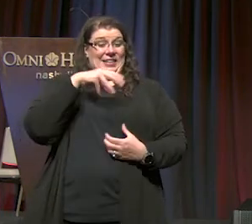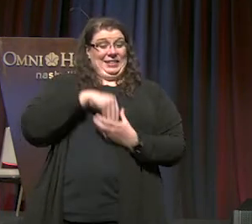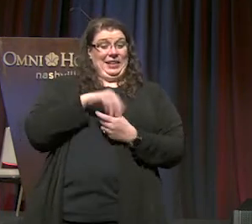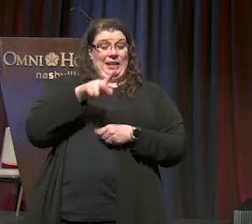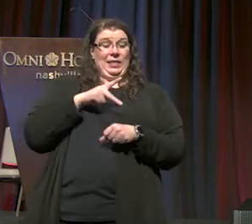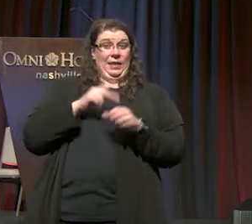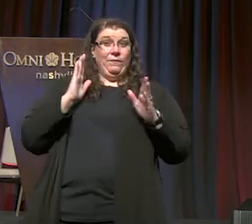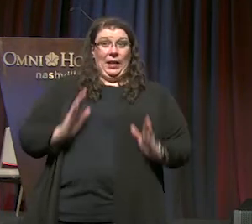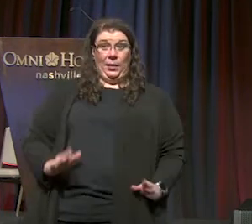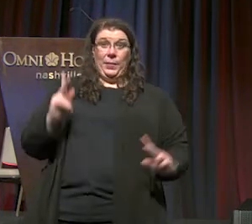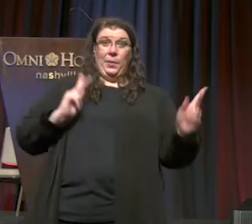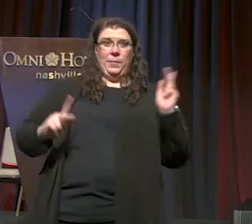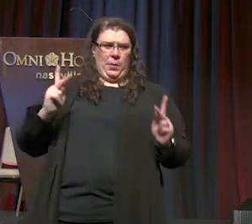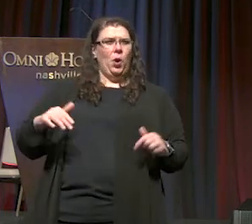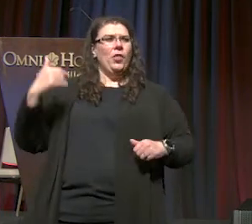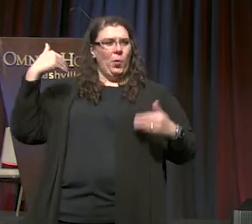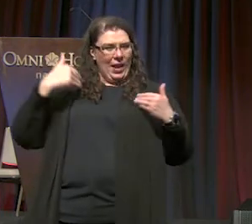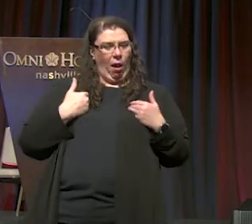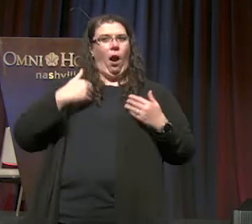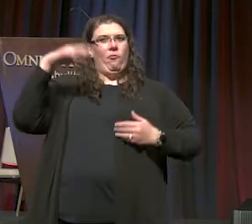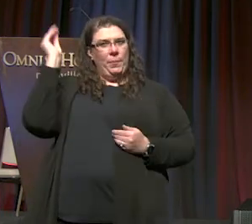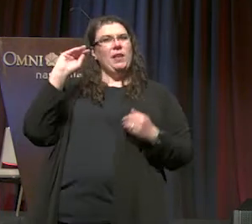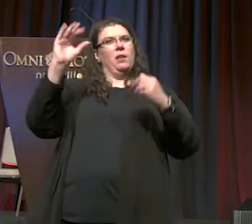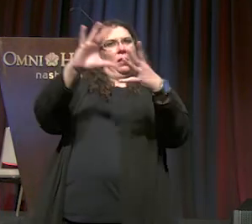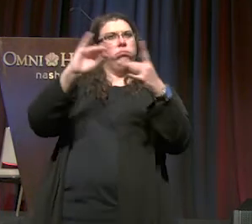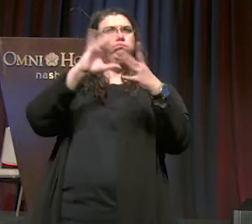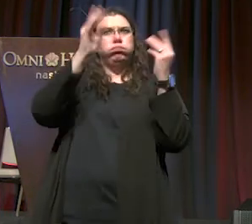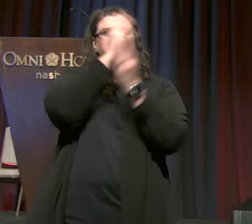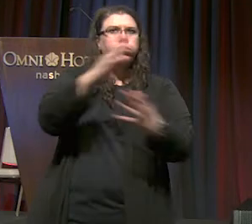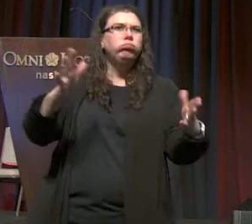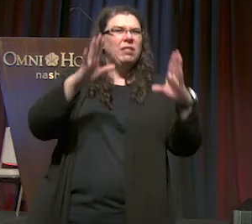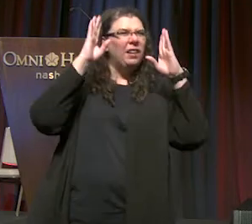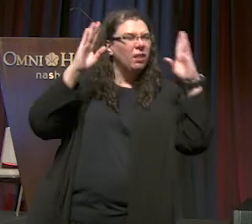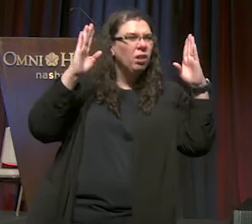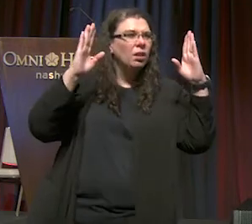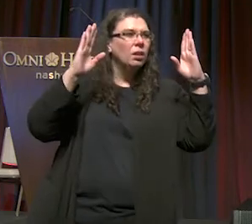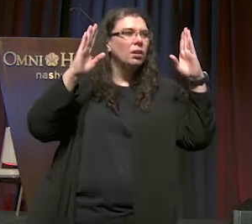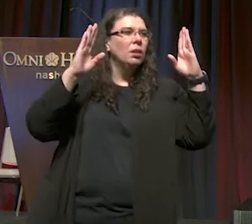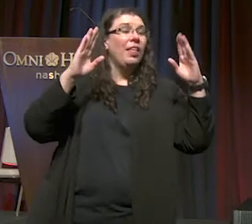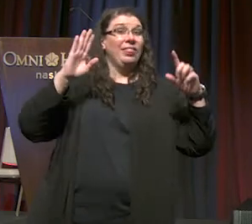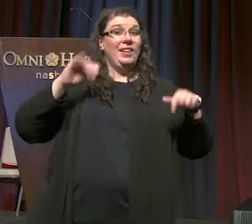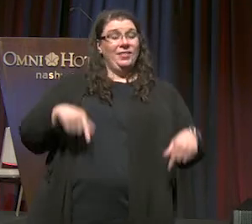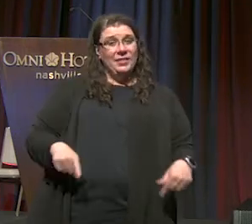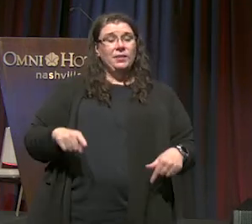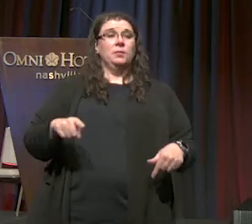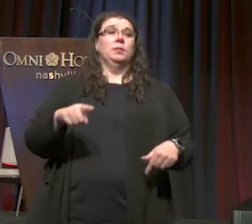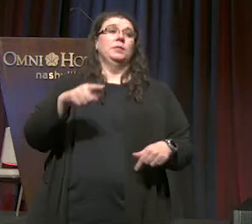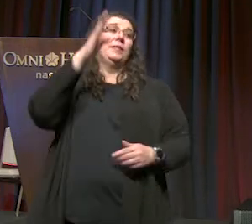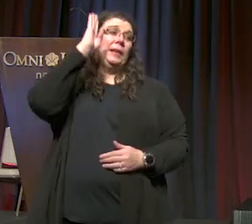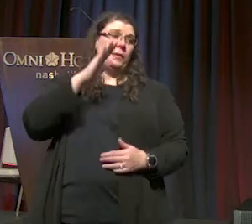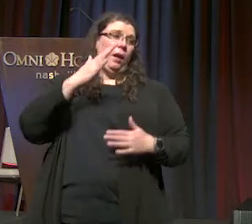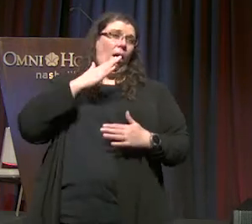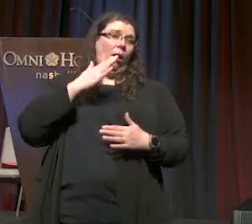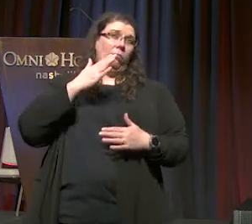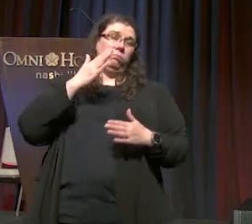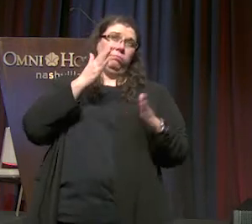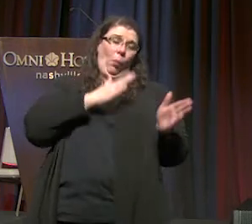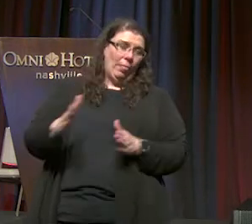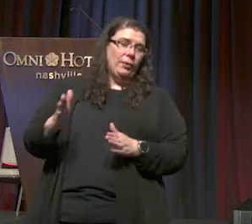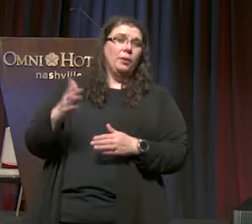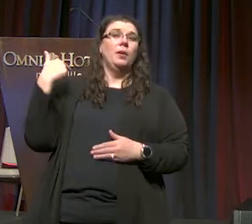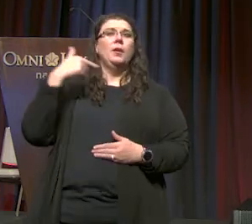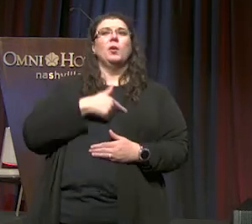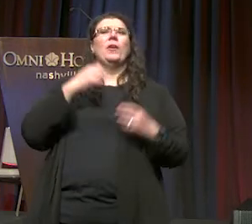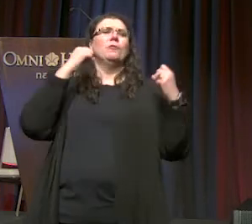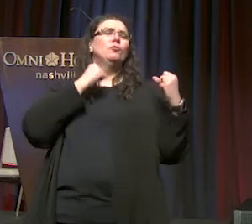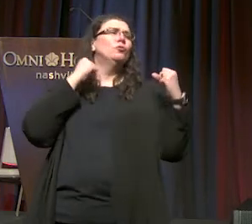our voices in this pre-general conference gathering that we are